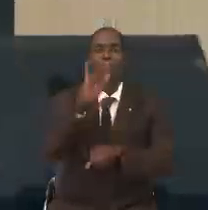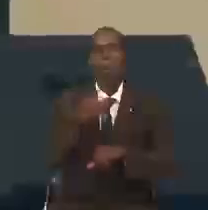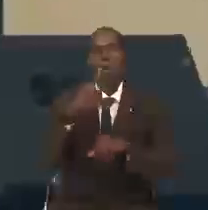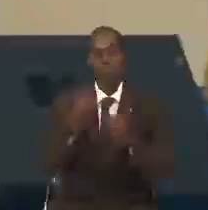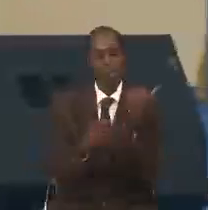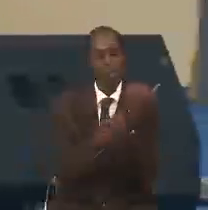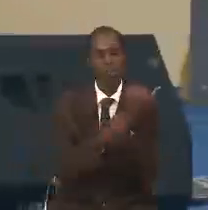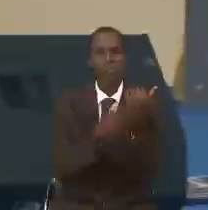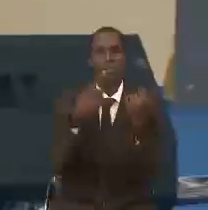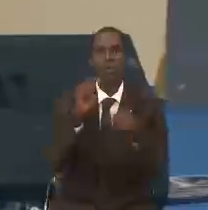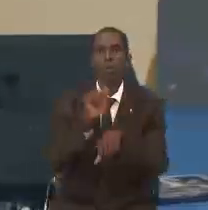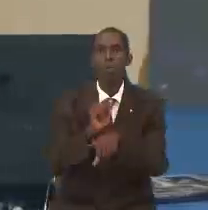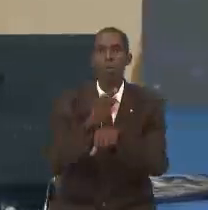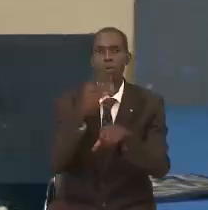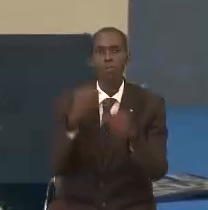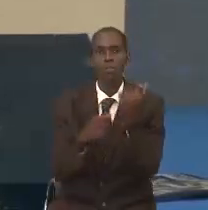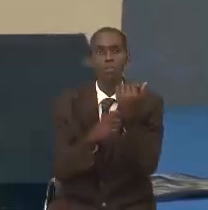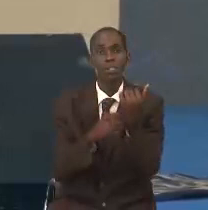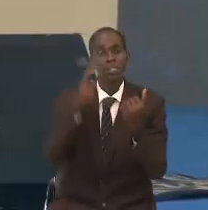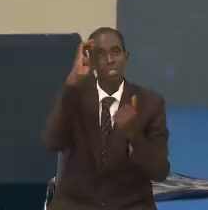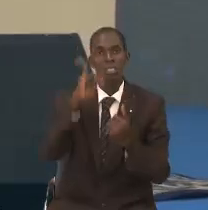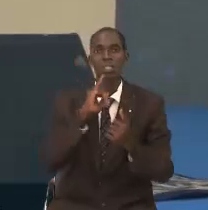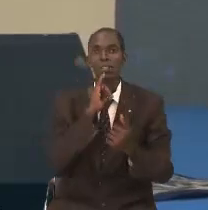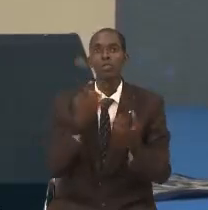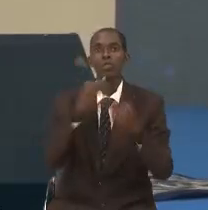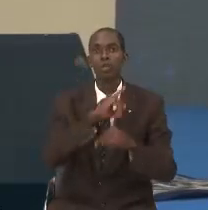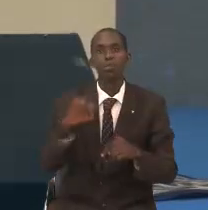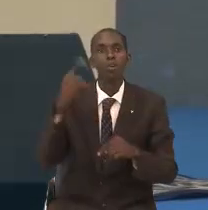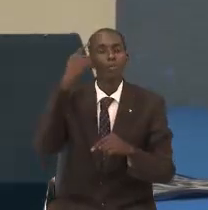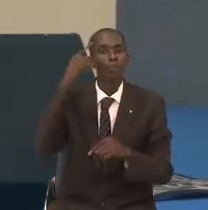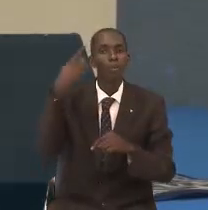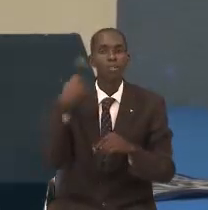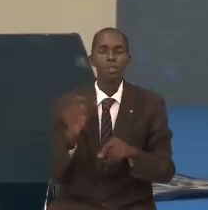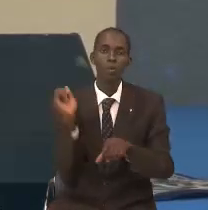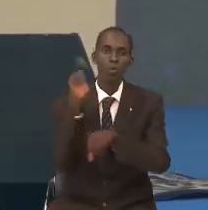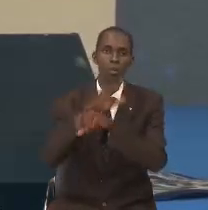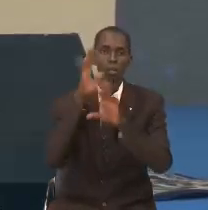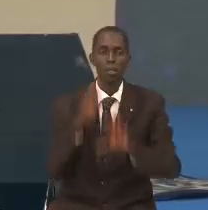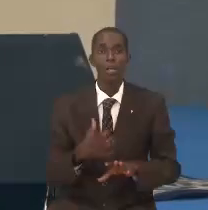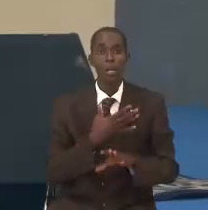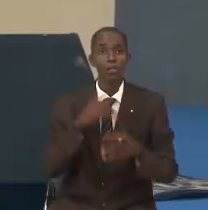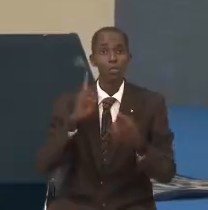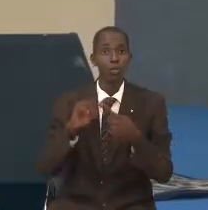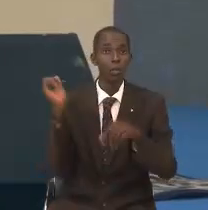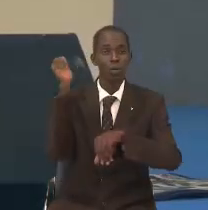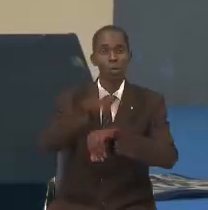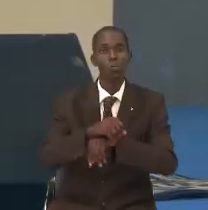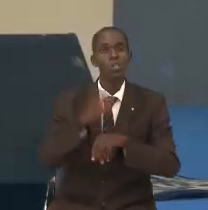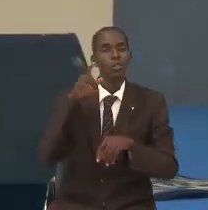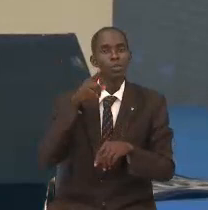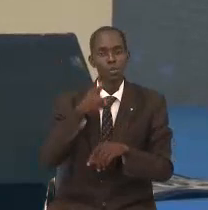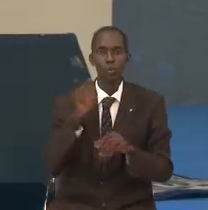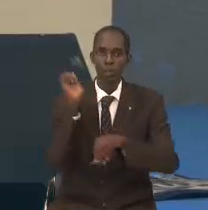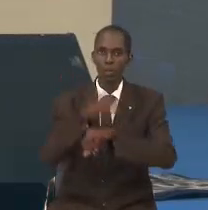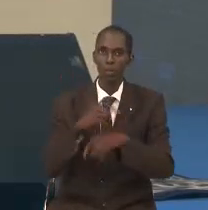of the flesh. Is coming for the overcomers. And to overcome, you overcome sin,